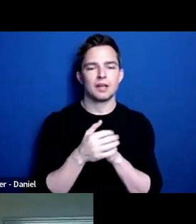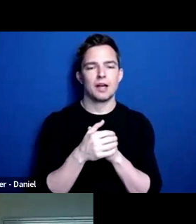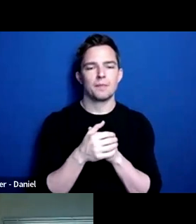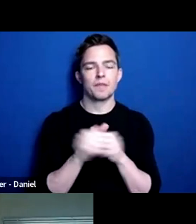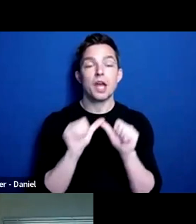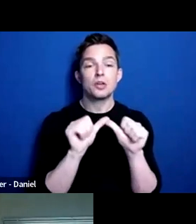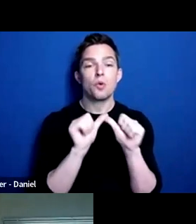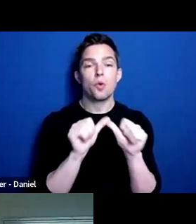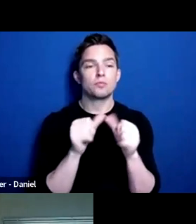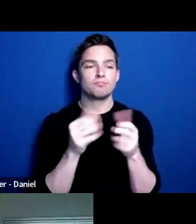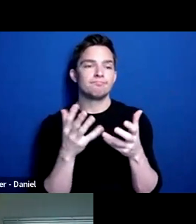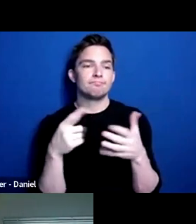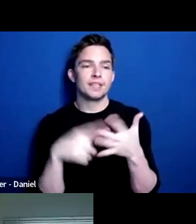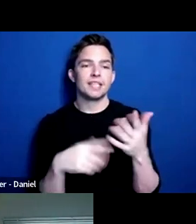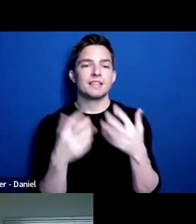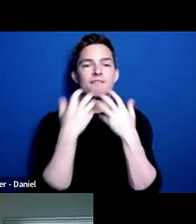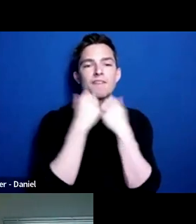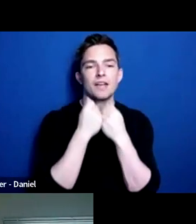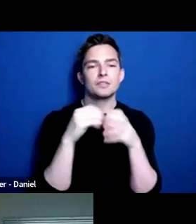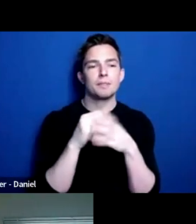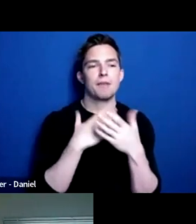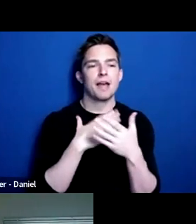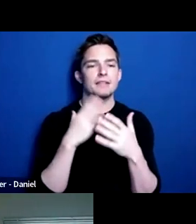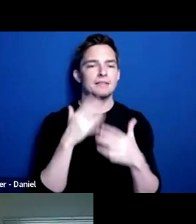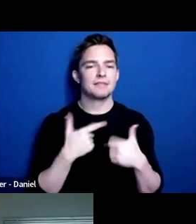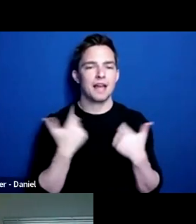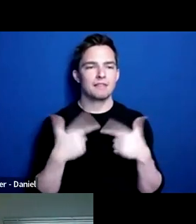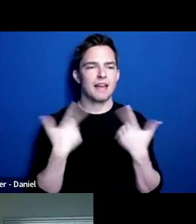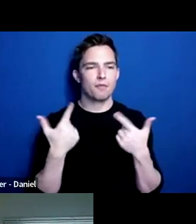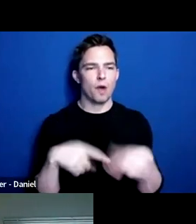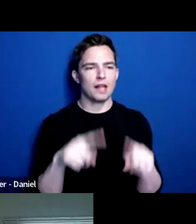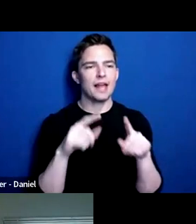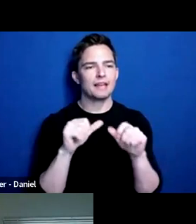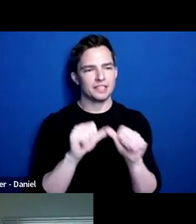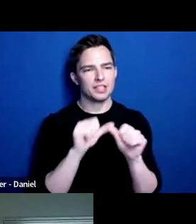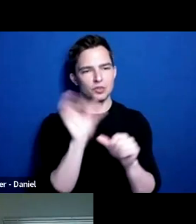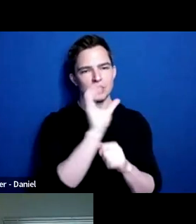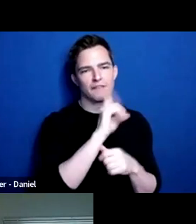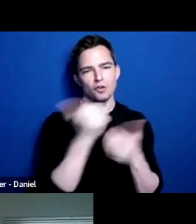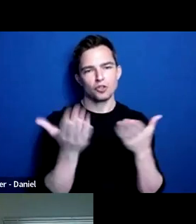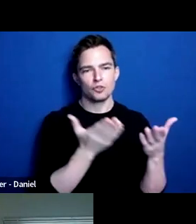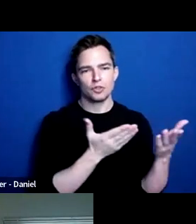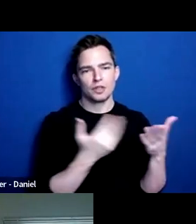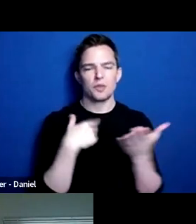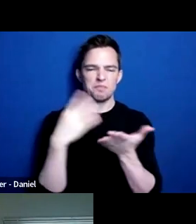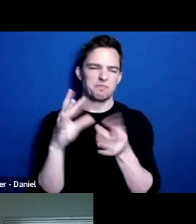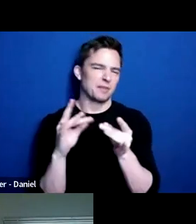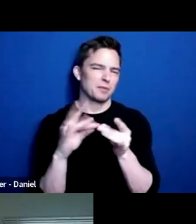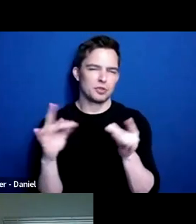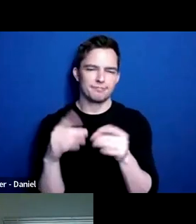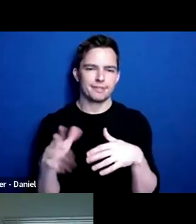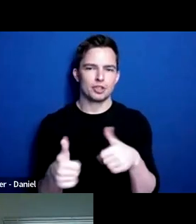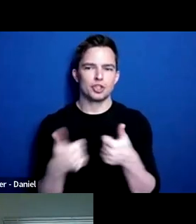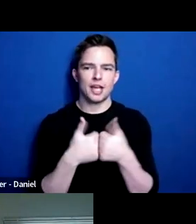uphold those values in my life as I continue seeking services. So we touched on the challenges that